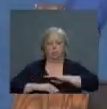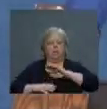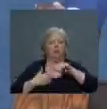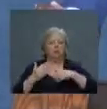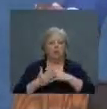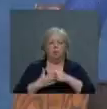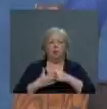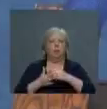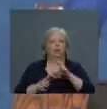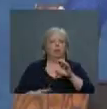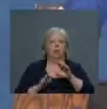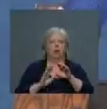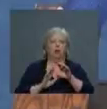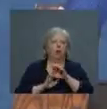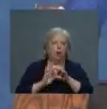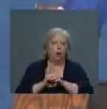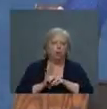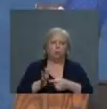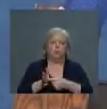landscaping, parking,